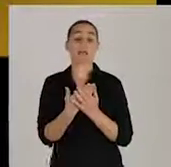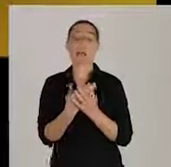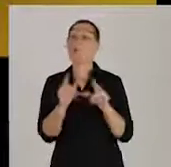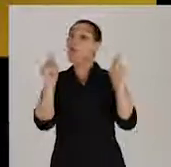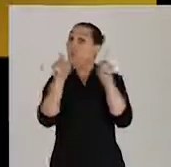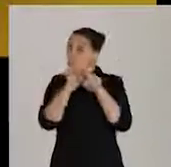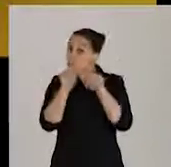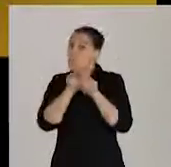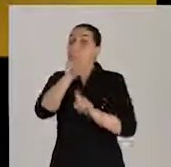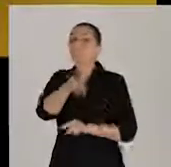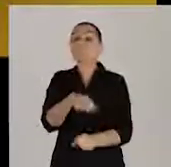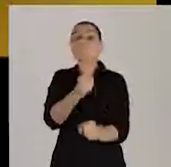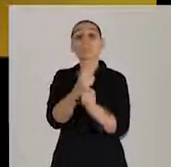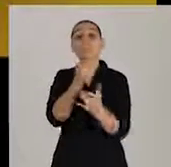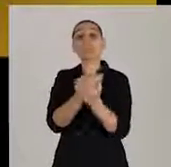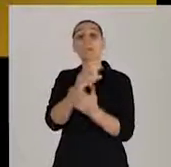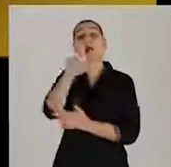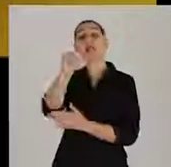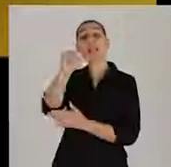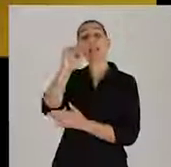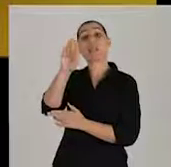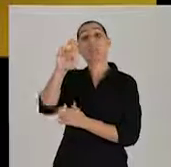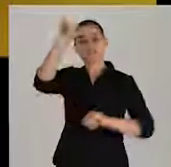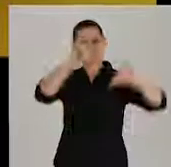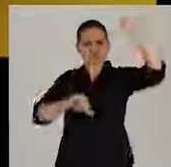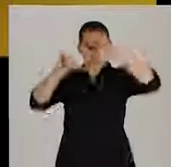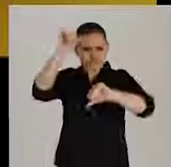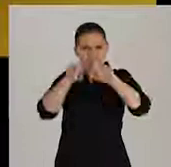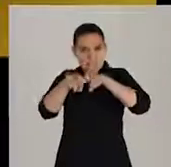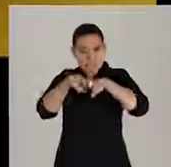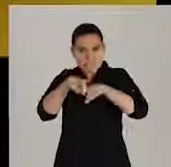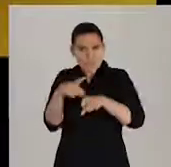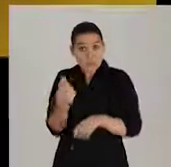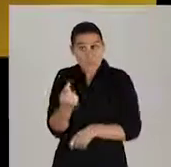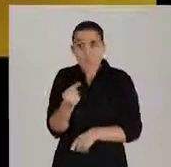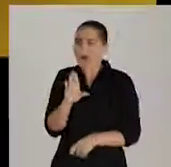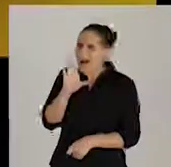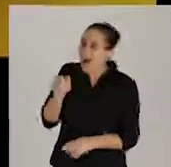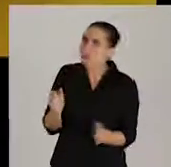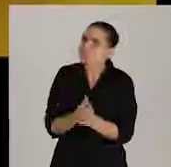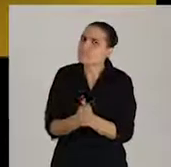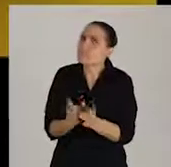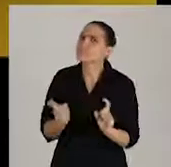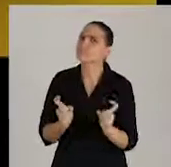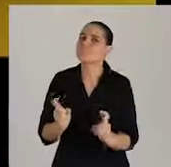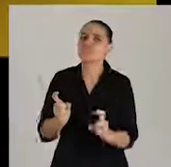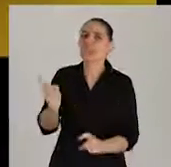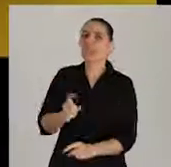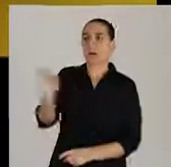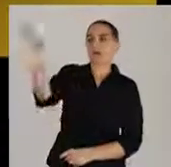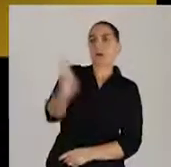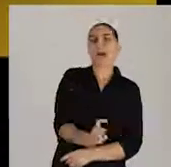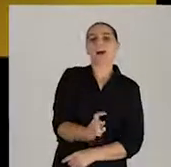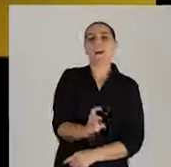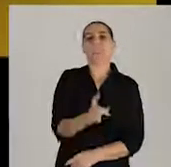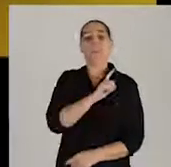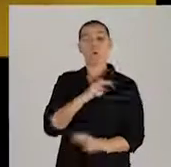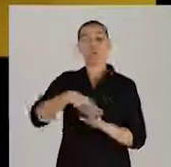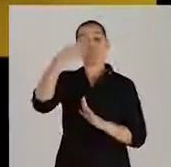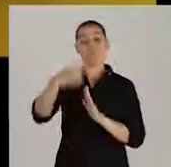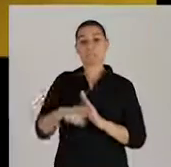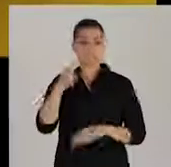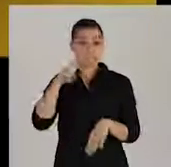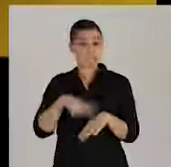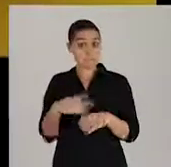laboratory results back, such as sputum smear results, and assuring the routine evaluation of clinic personnel